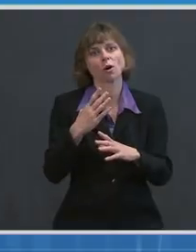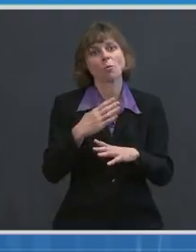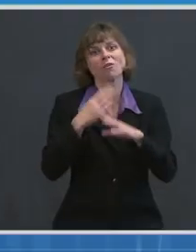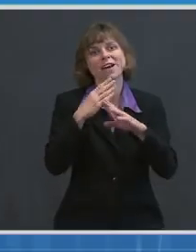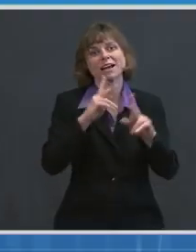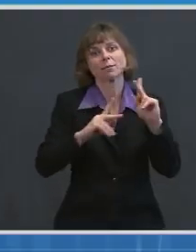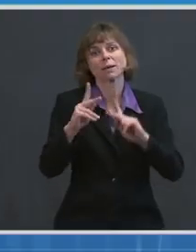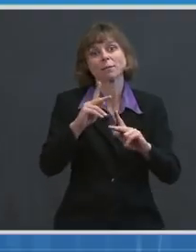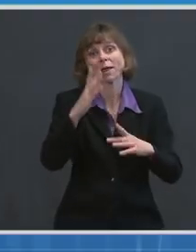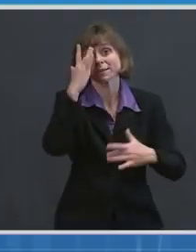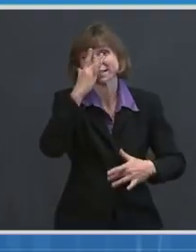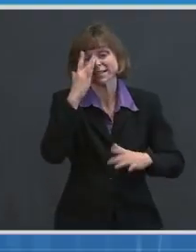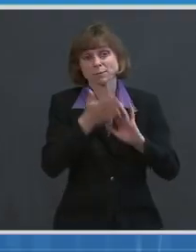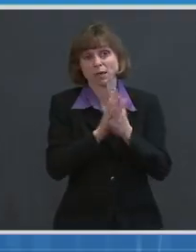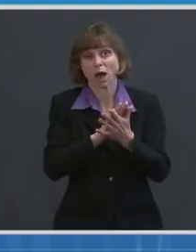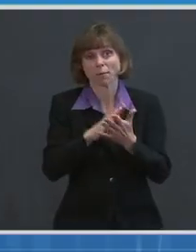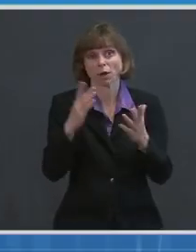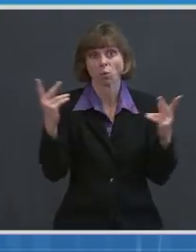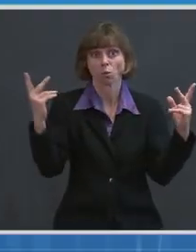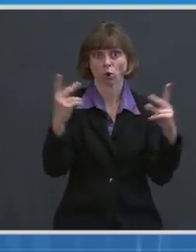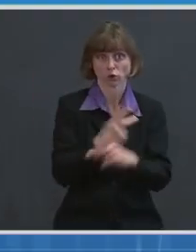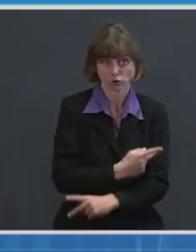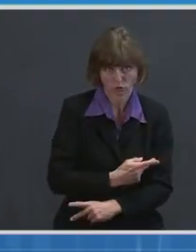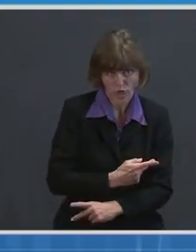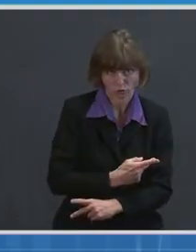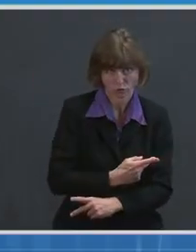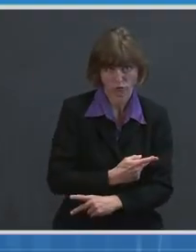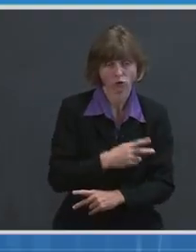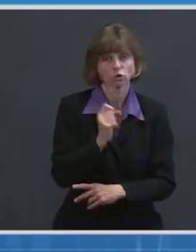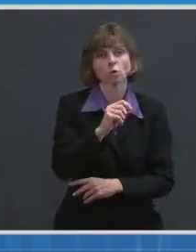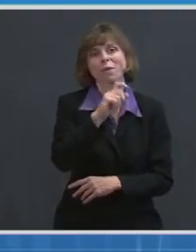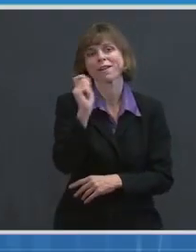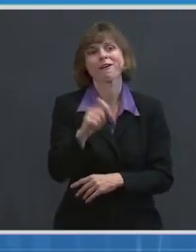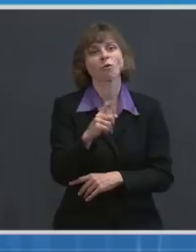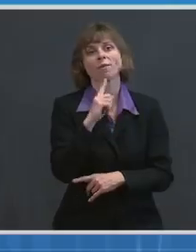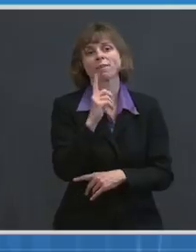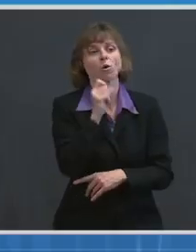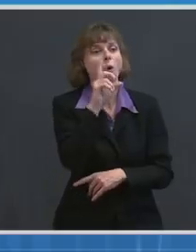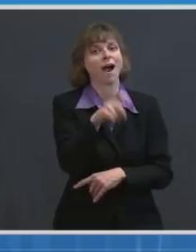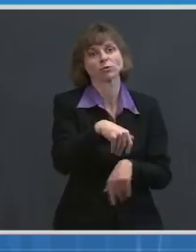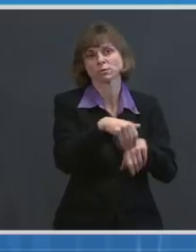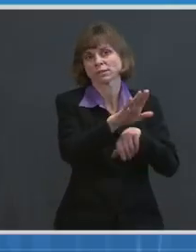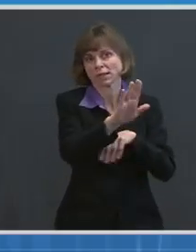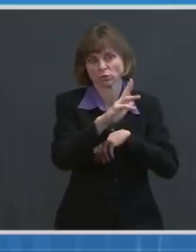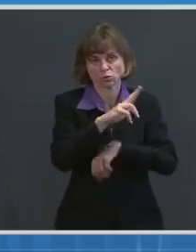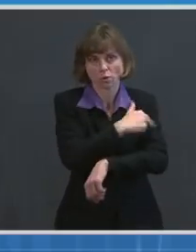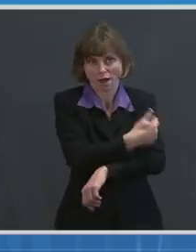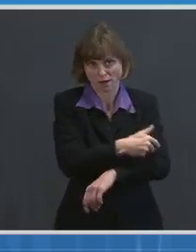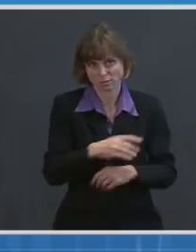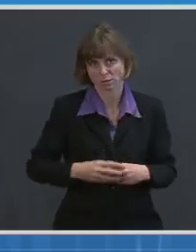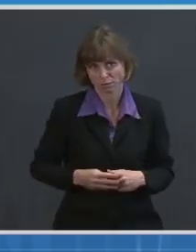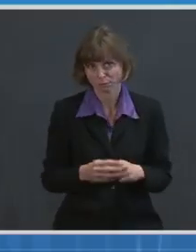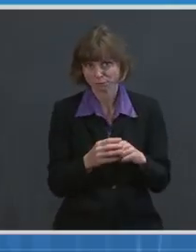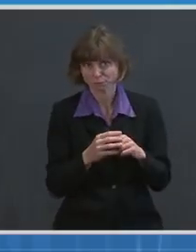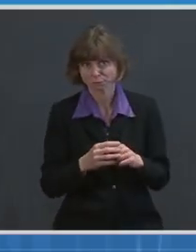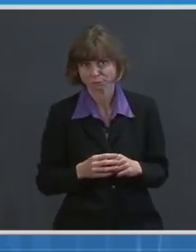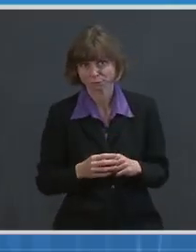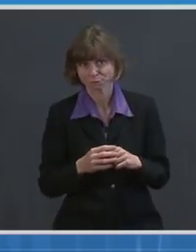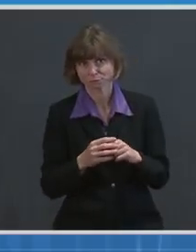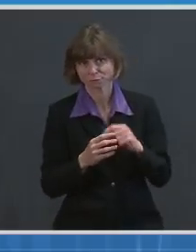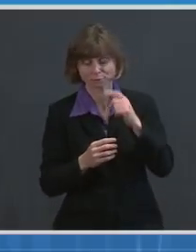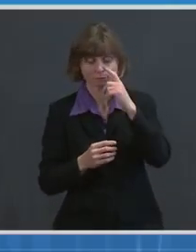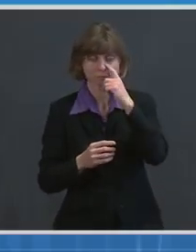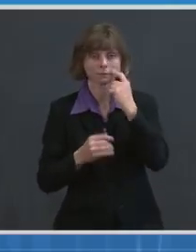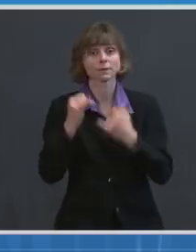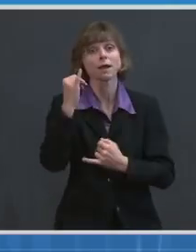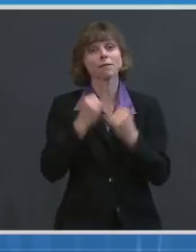disease, namely keeping them out of the need for hospitalization. And on this final slide, for those of you who want to